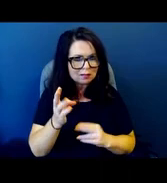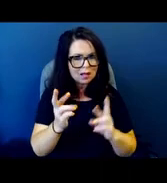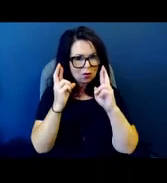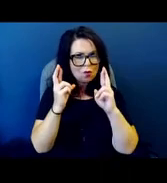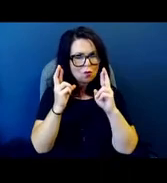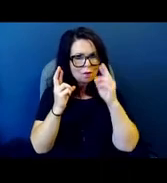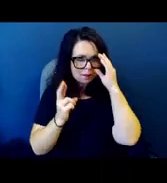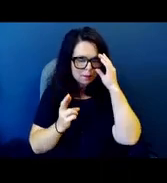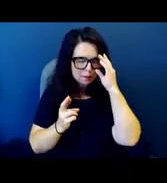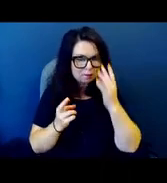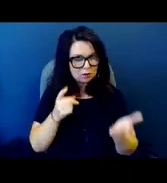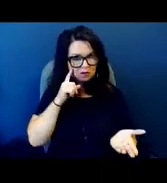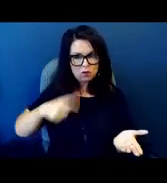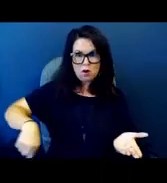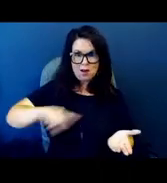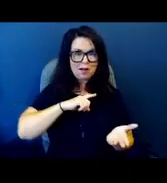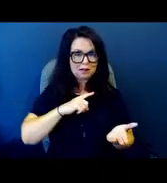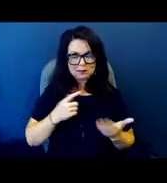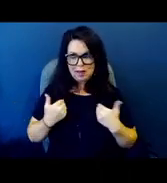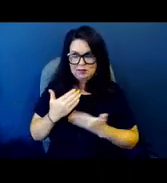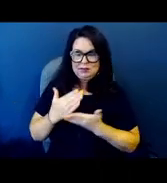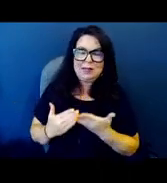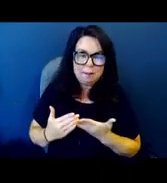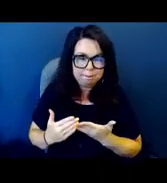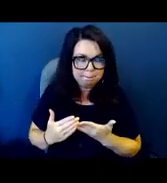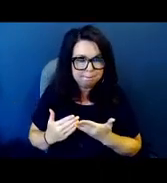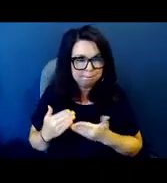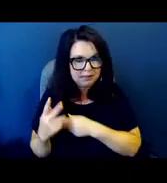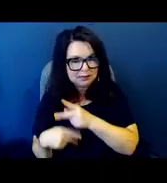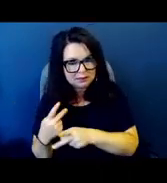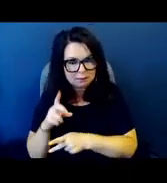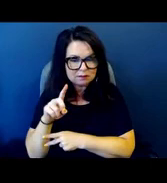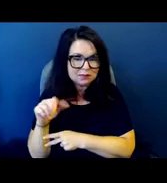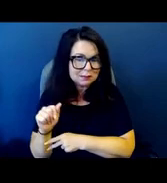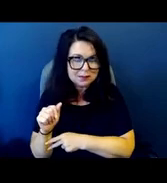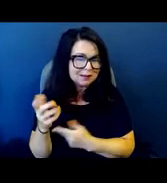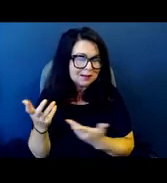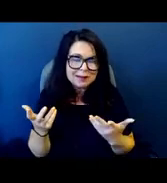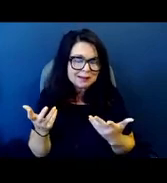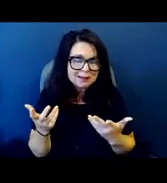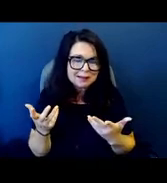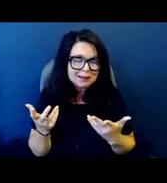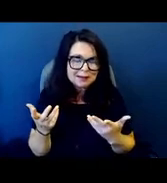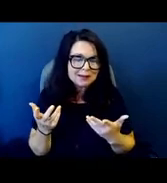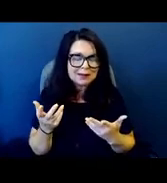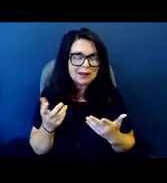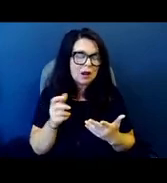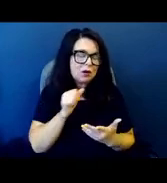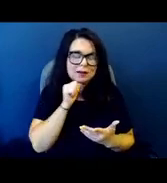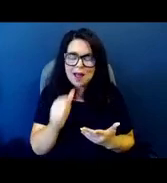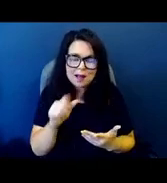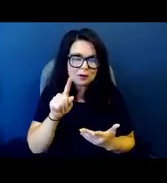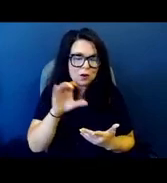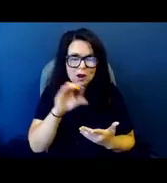us who have some types of disabilities. And as with everything, we're not all the way there in terms of